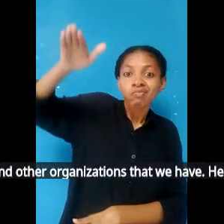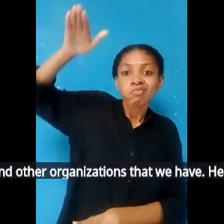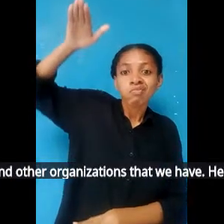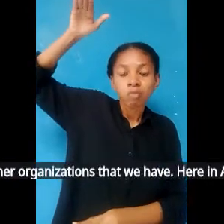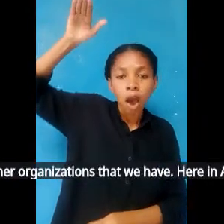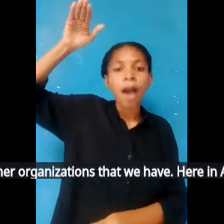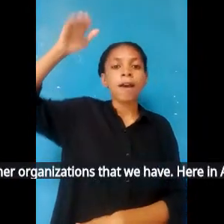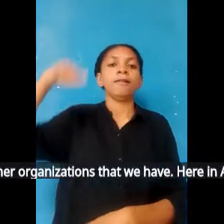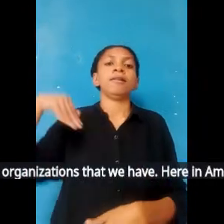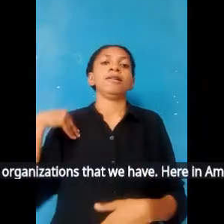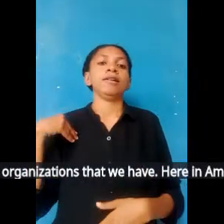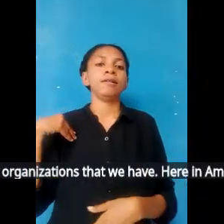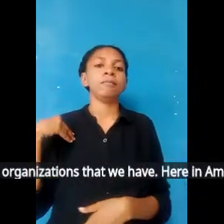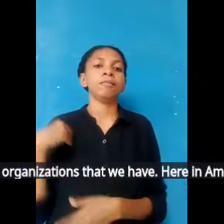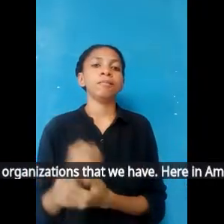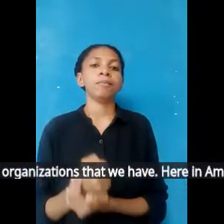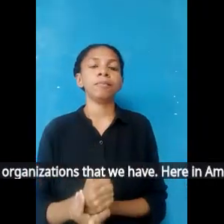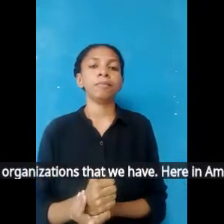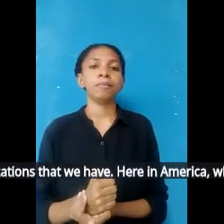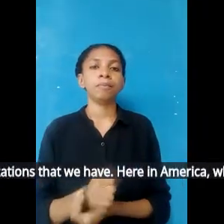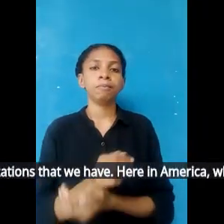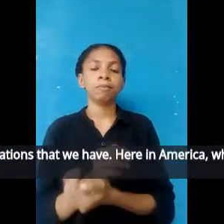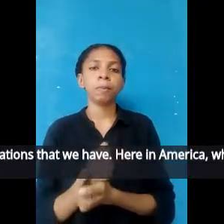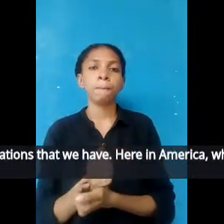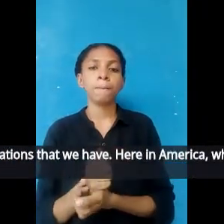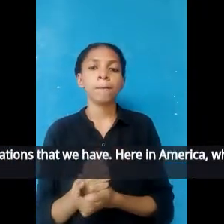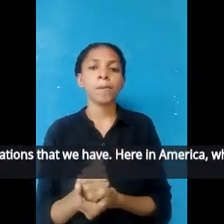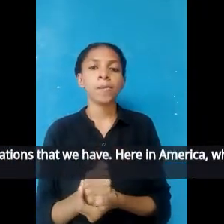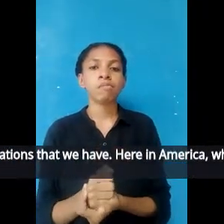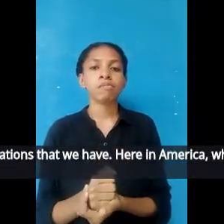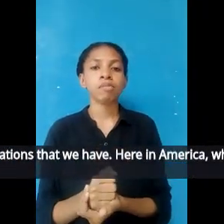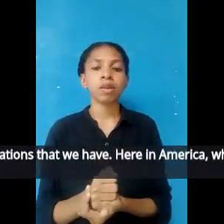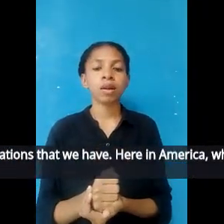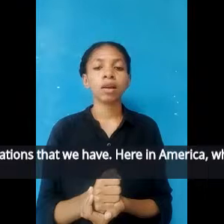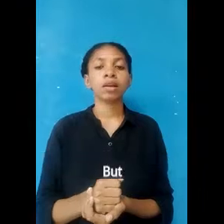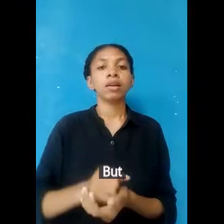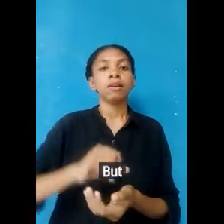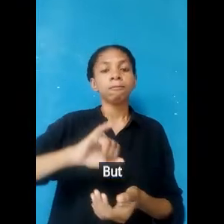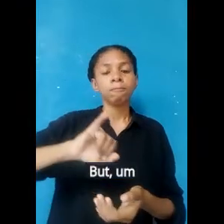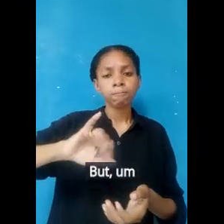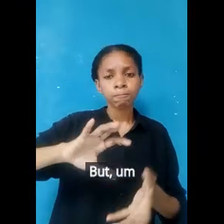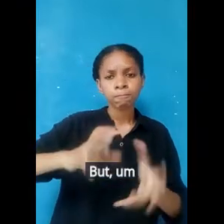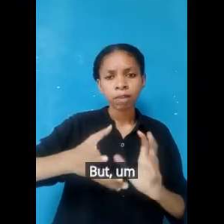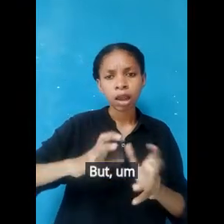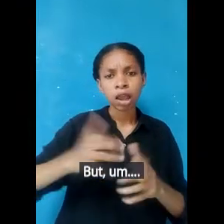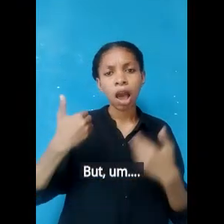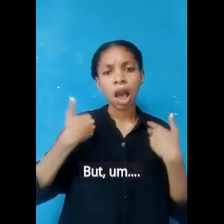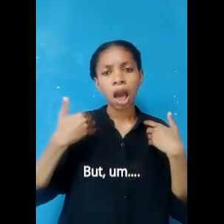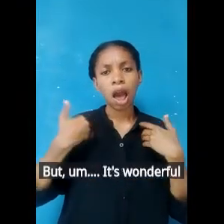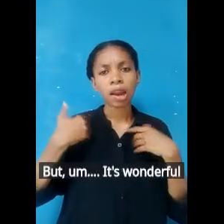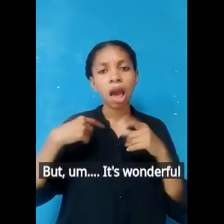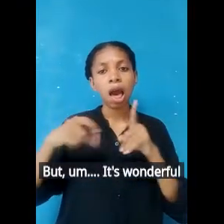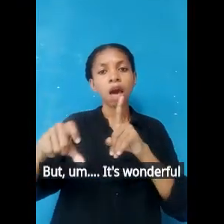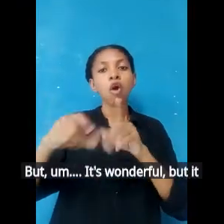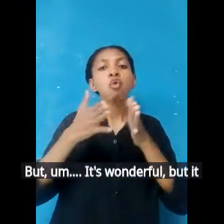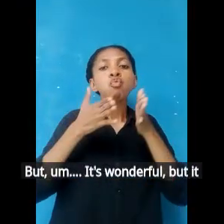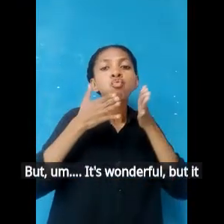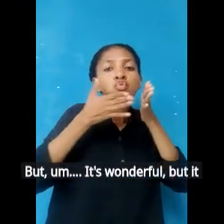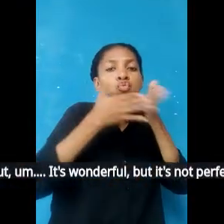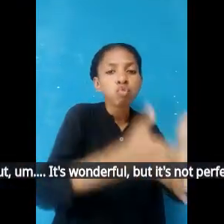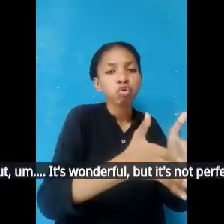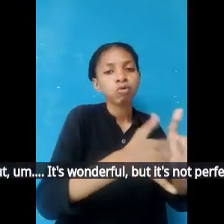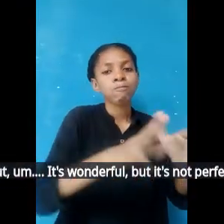America who assist with that transition. But it's wonderful, but it's not